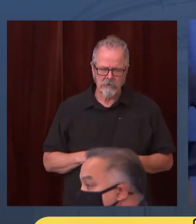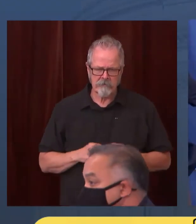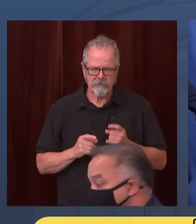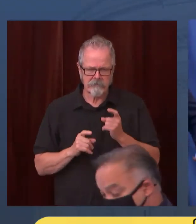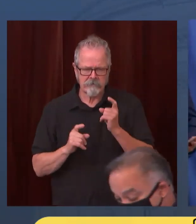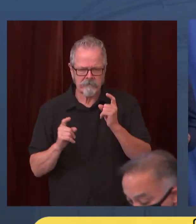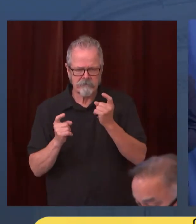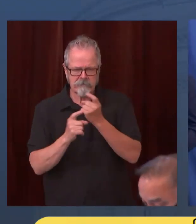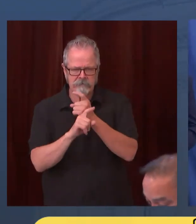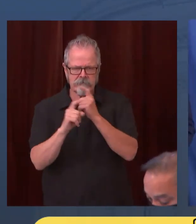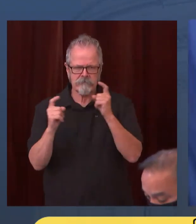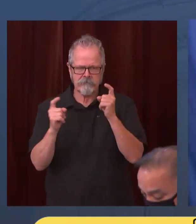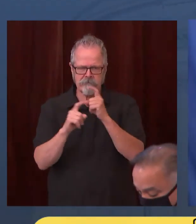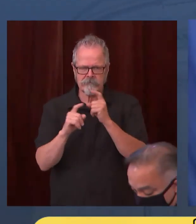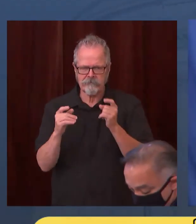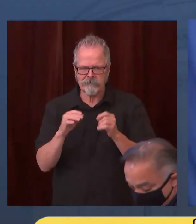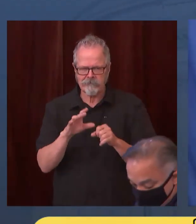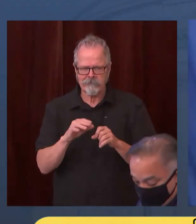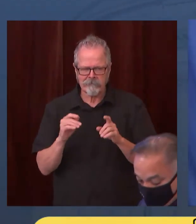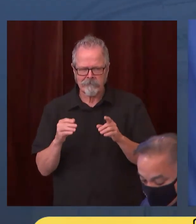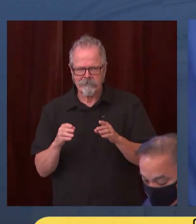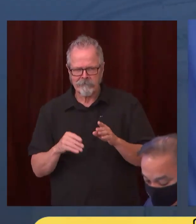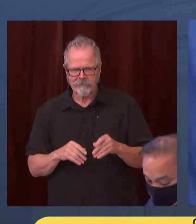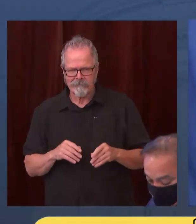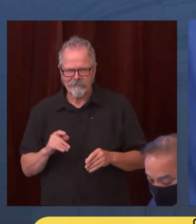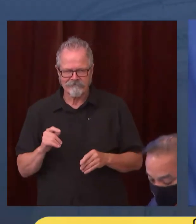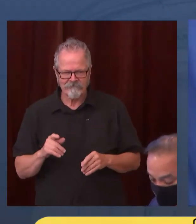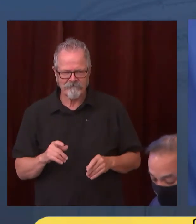Next question comes from Nicole with Pyro Radio.